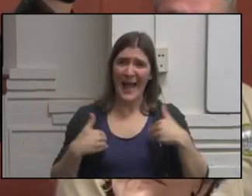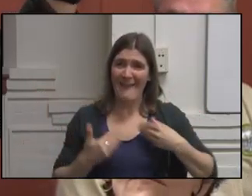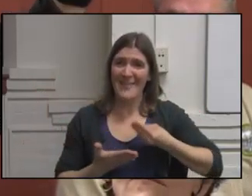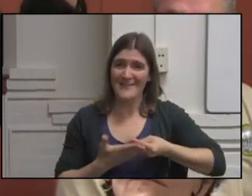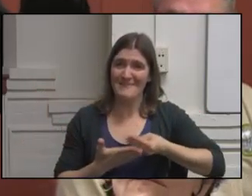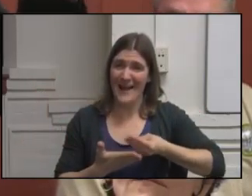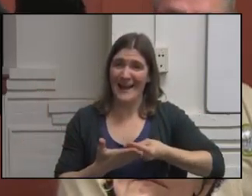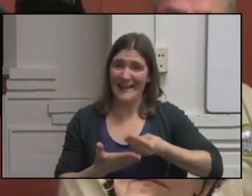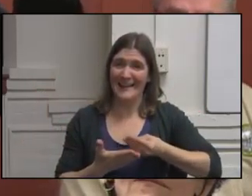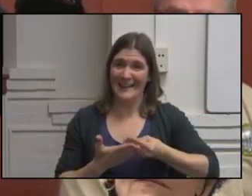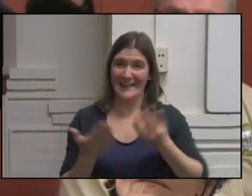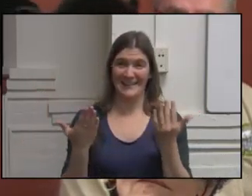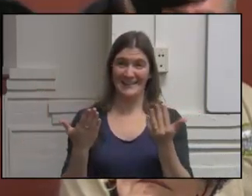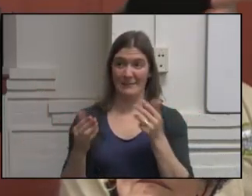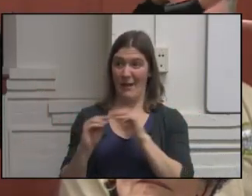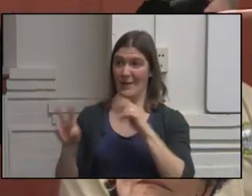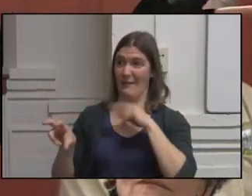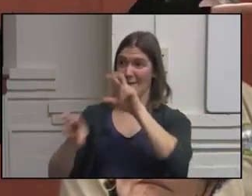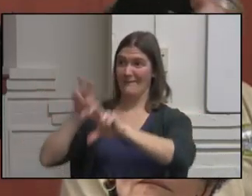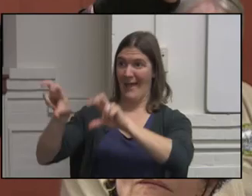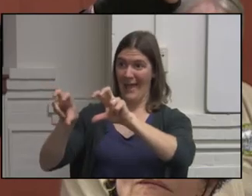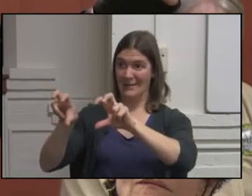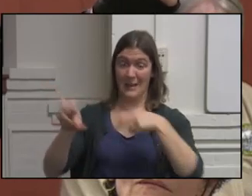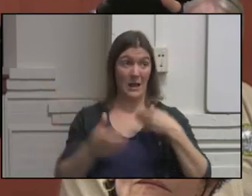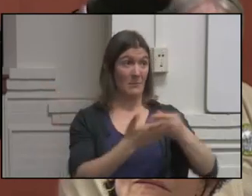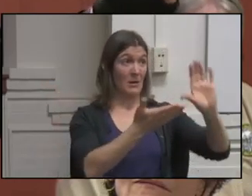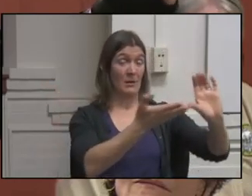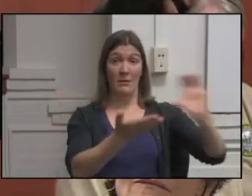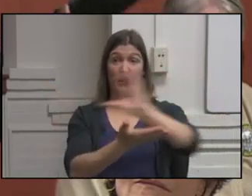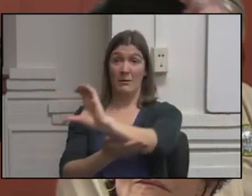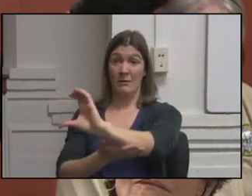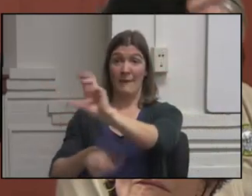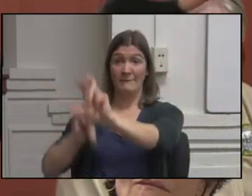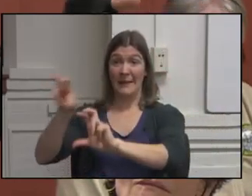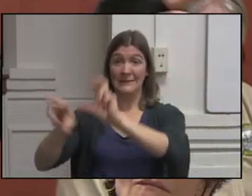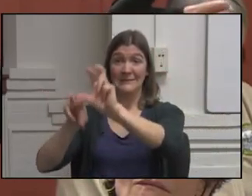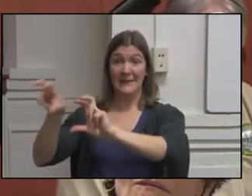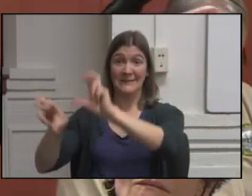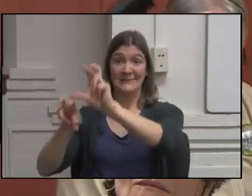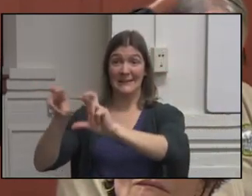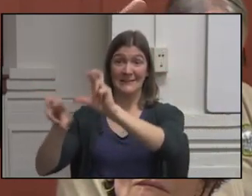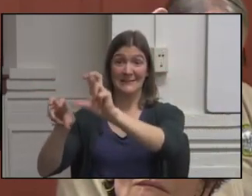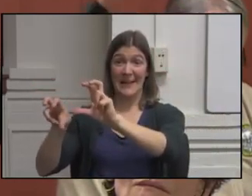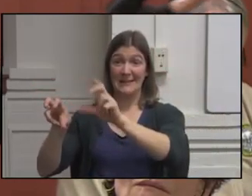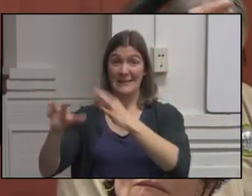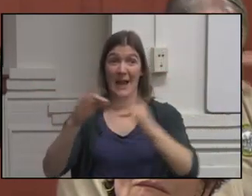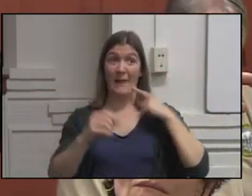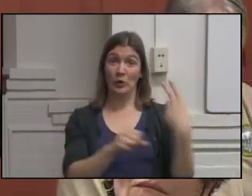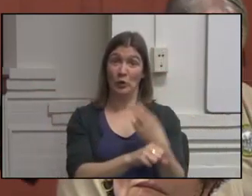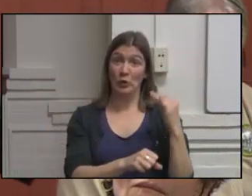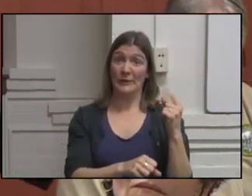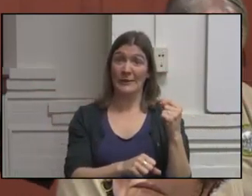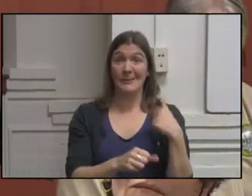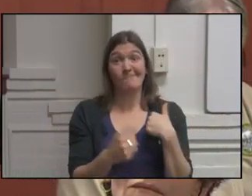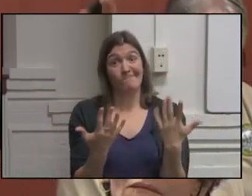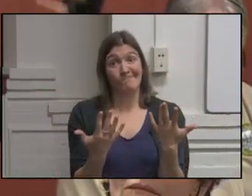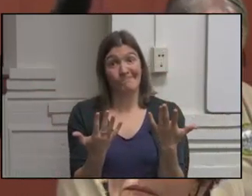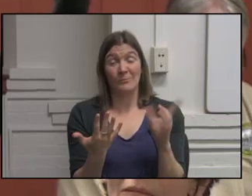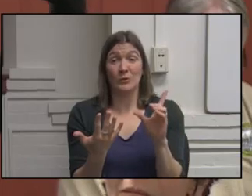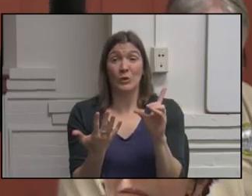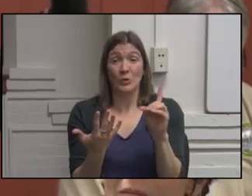especially when such a surplus is being taken away from what we should be working